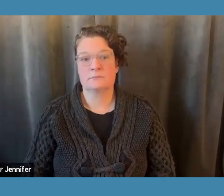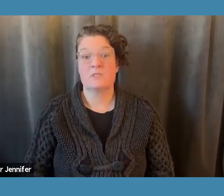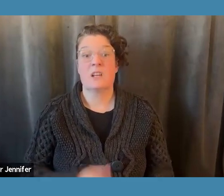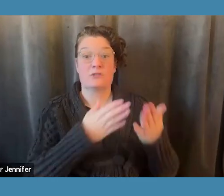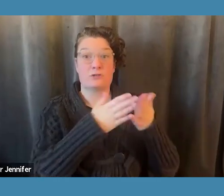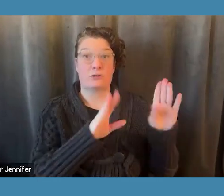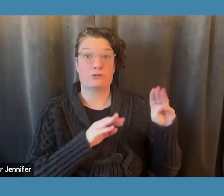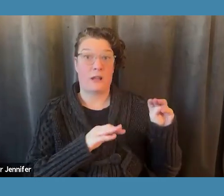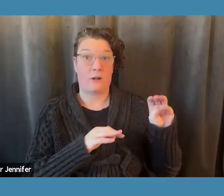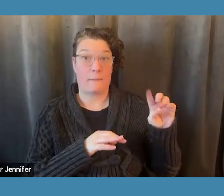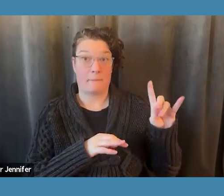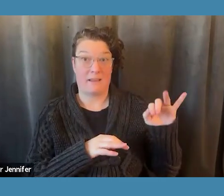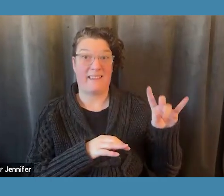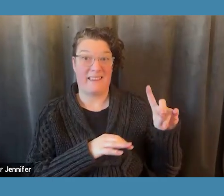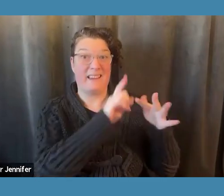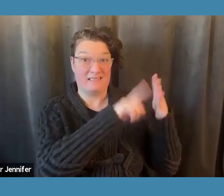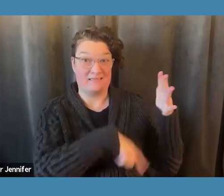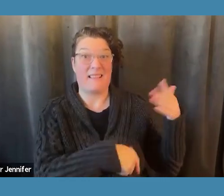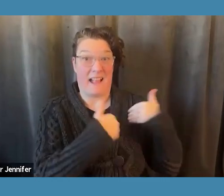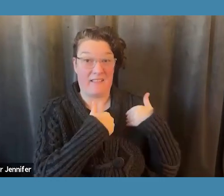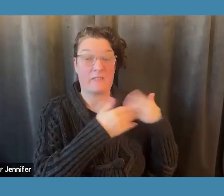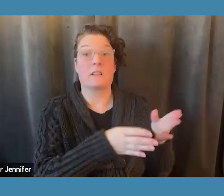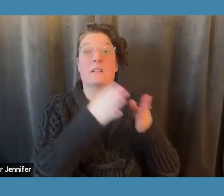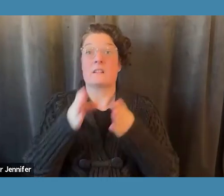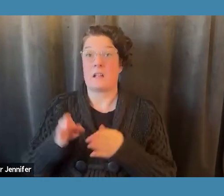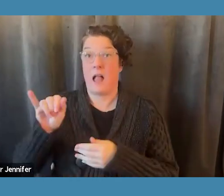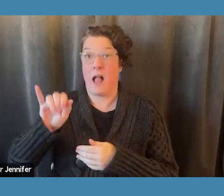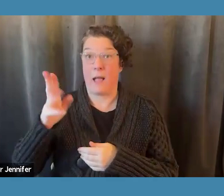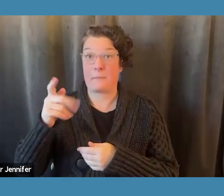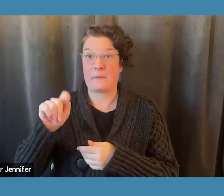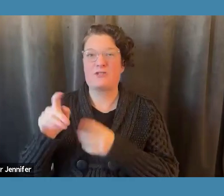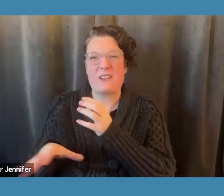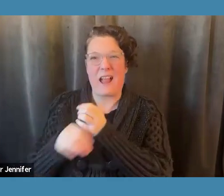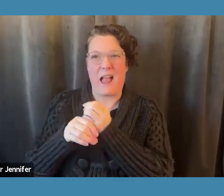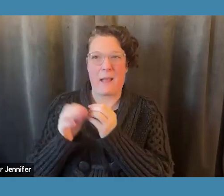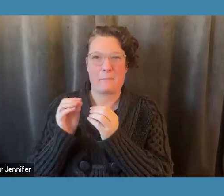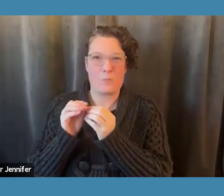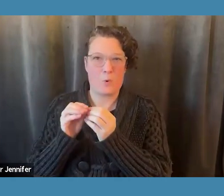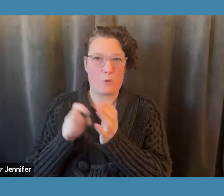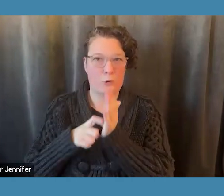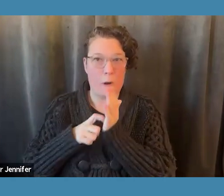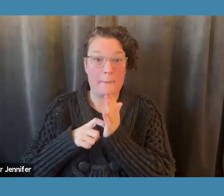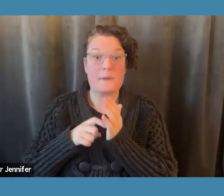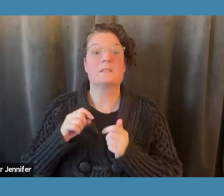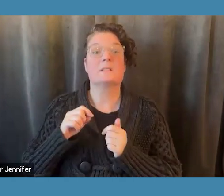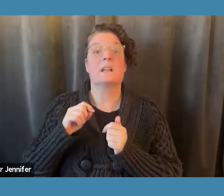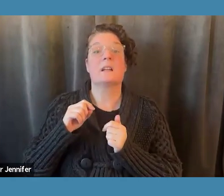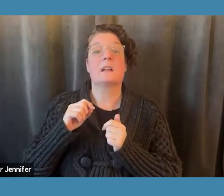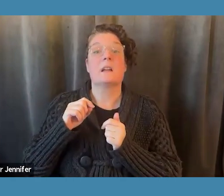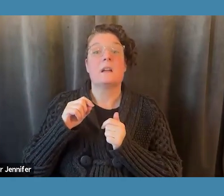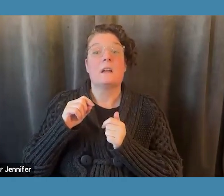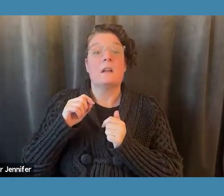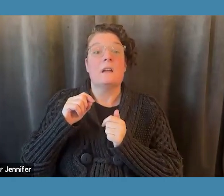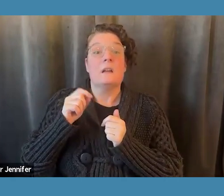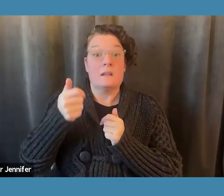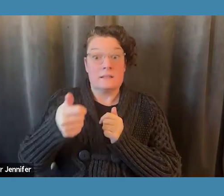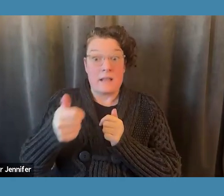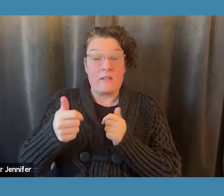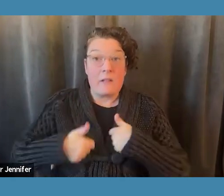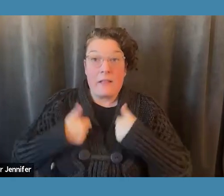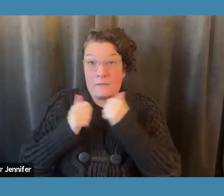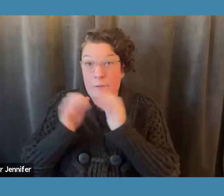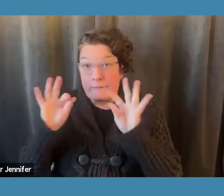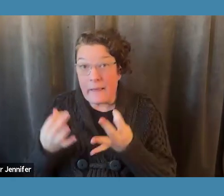for the iBudget waiver, the applicant is considered a household of one. So only their income counts, even if they live with family, even if